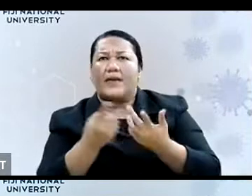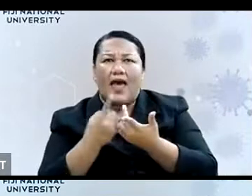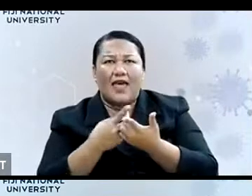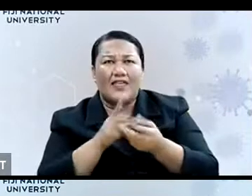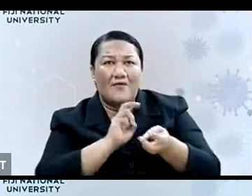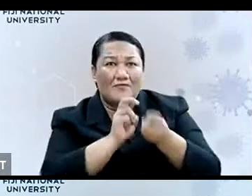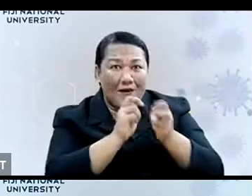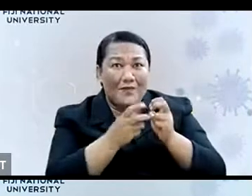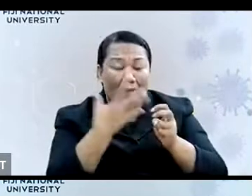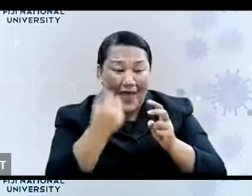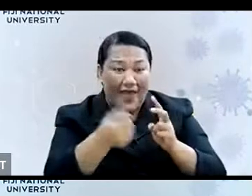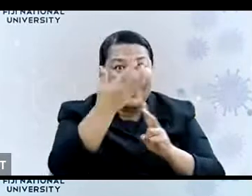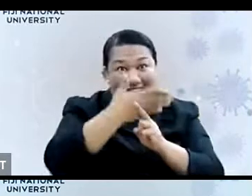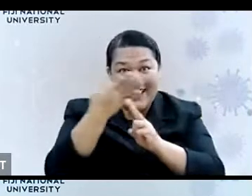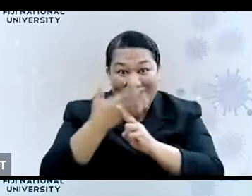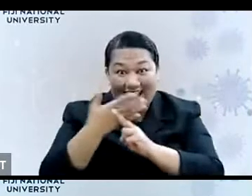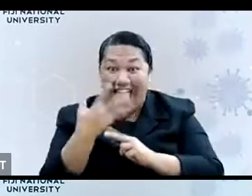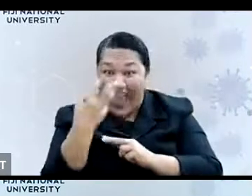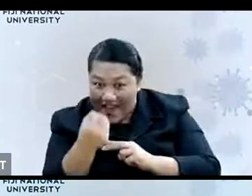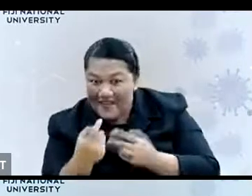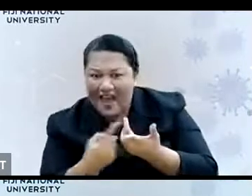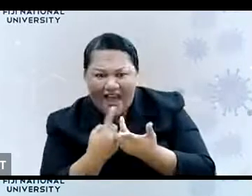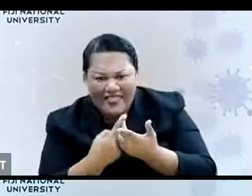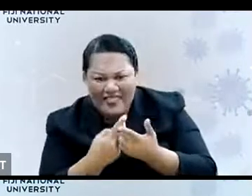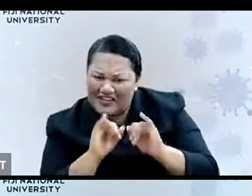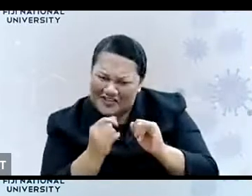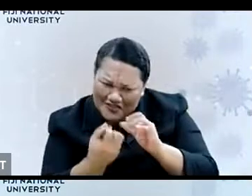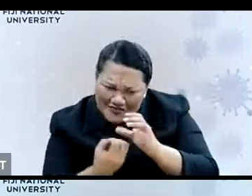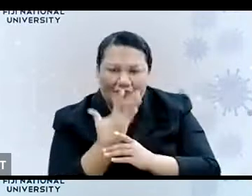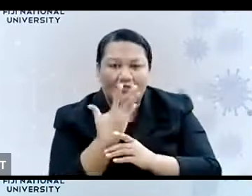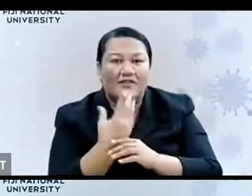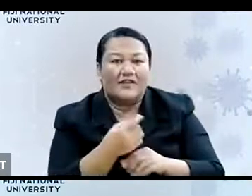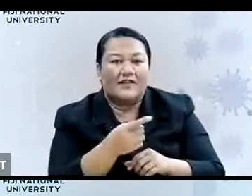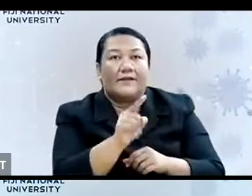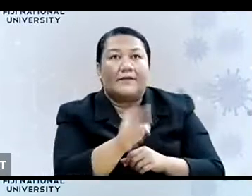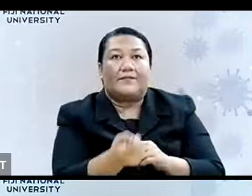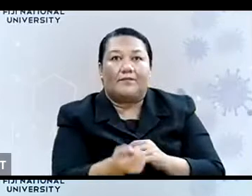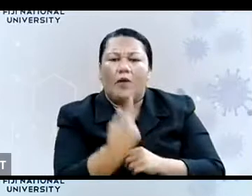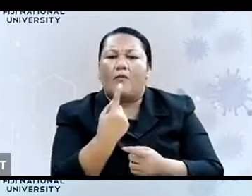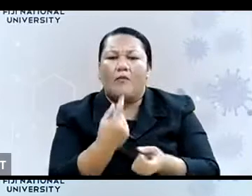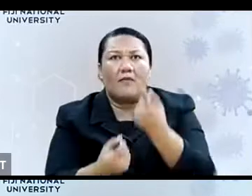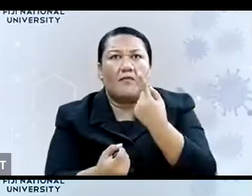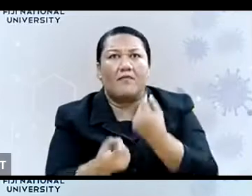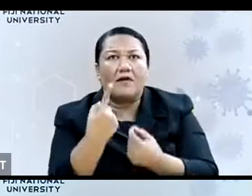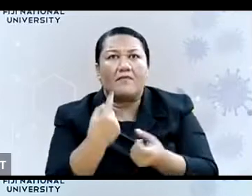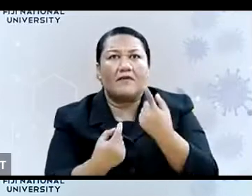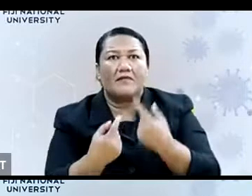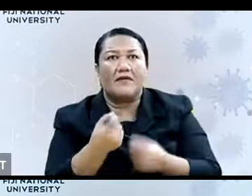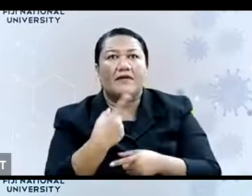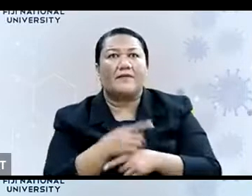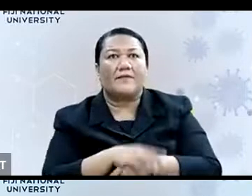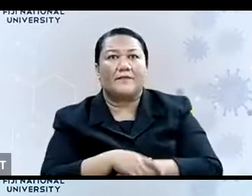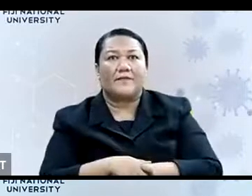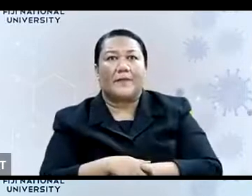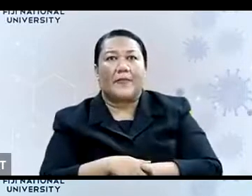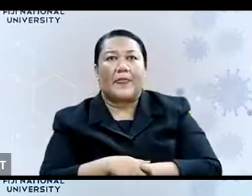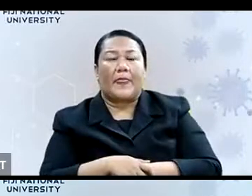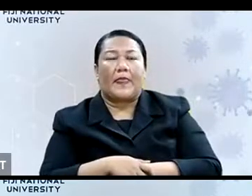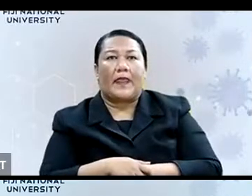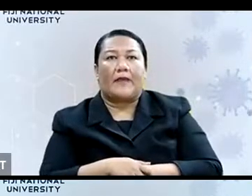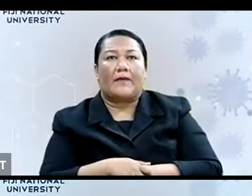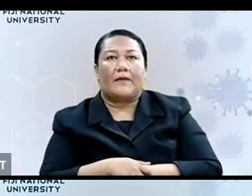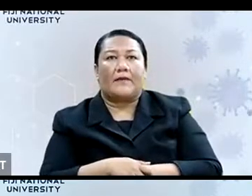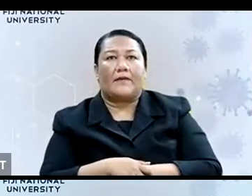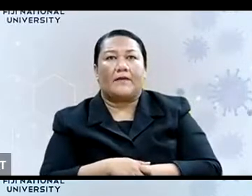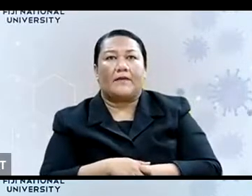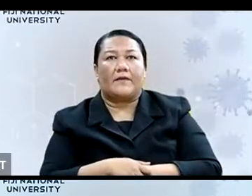various severity cause, it has to be proportionate to the problem you're trying to solve. And I think in the pre-vaccine world, you know,